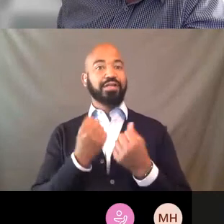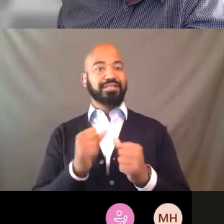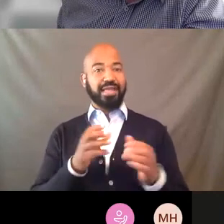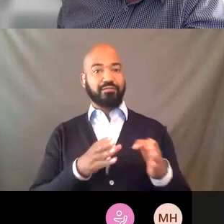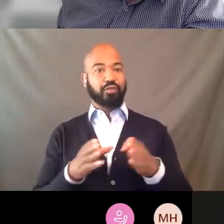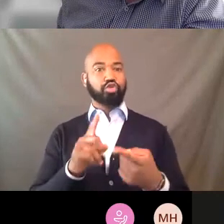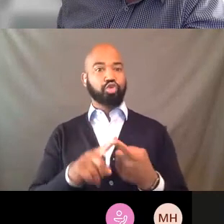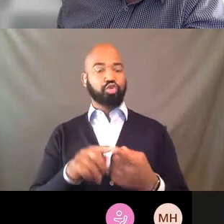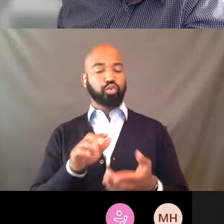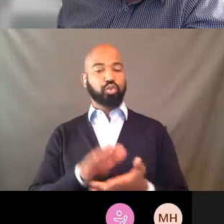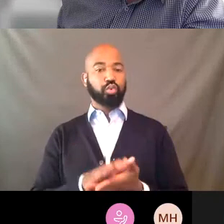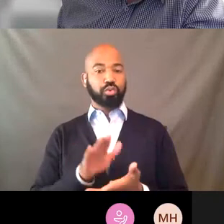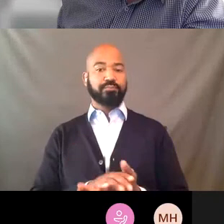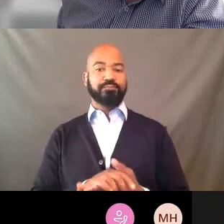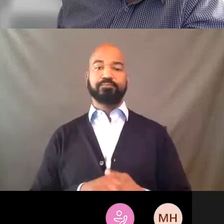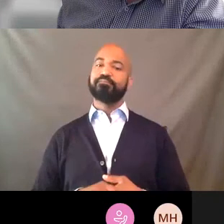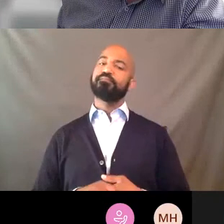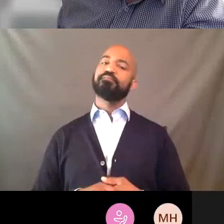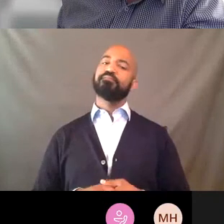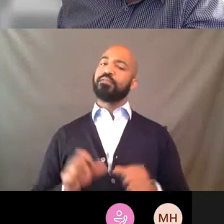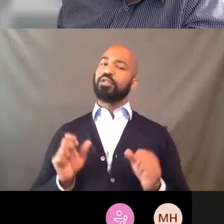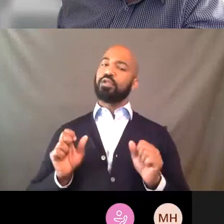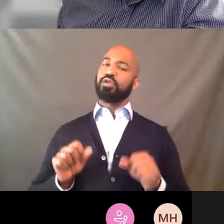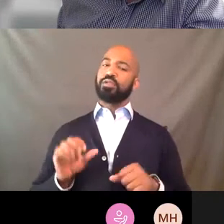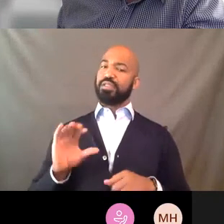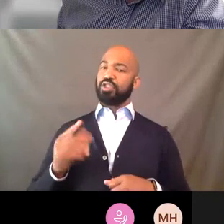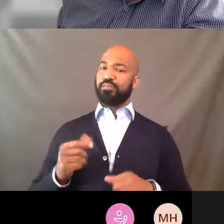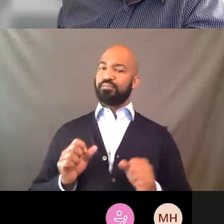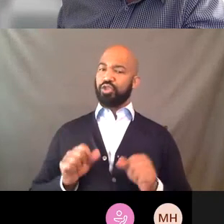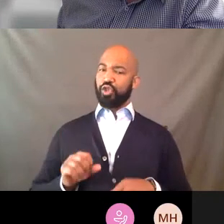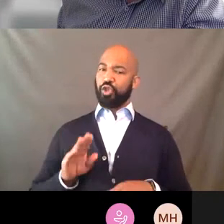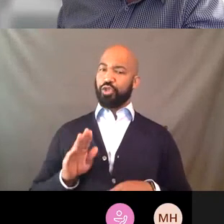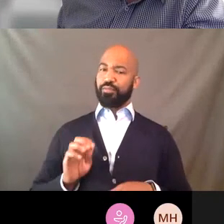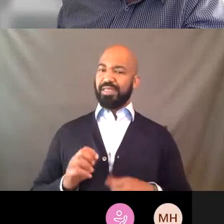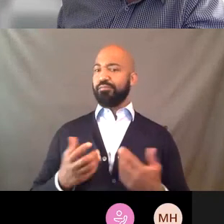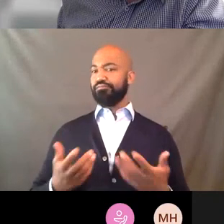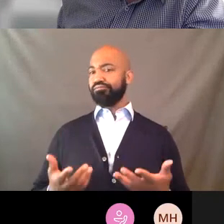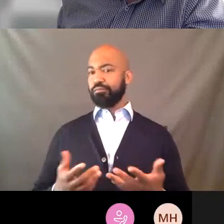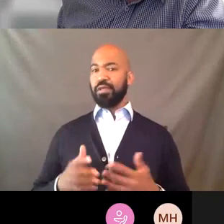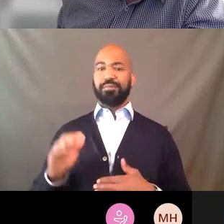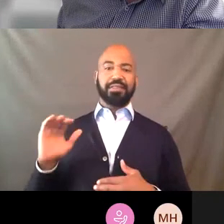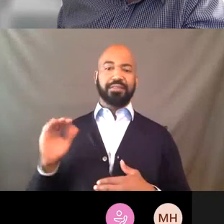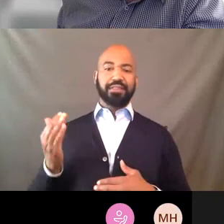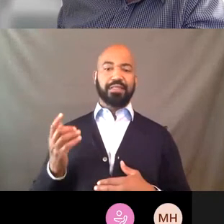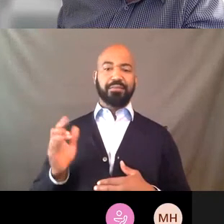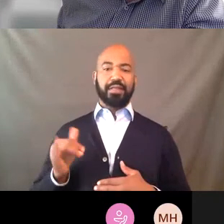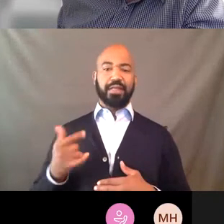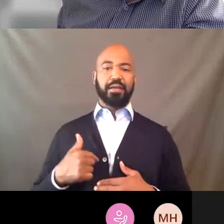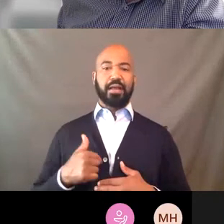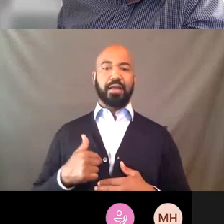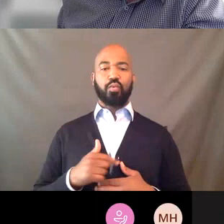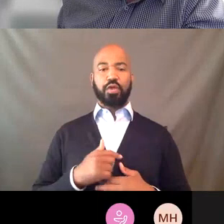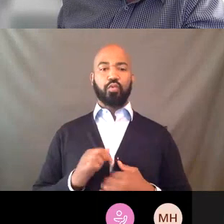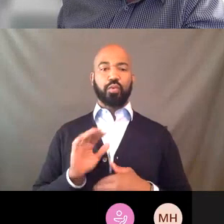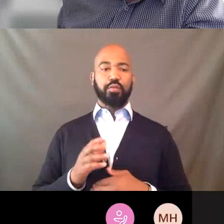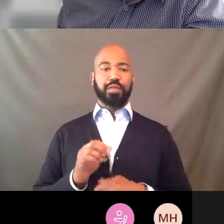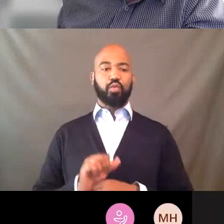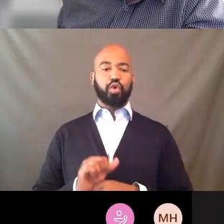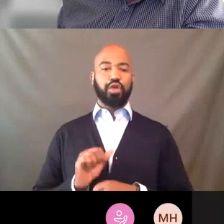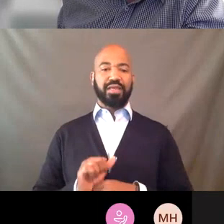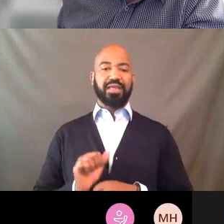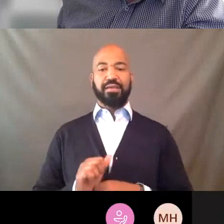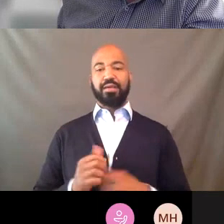be. It would just really depend on I think the way it sounds like we're going to be working is putting some of